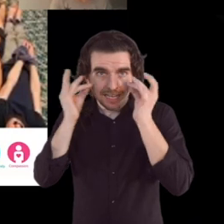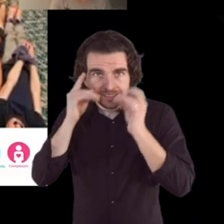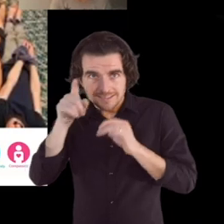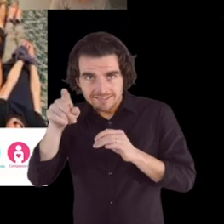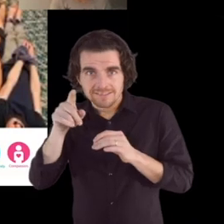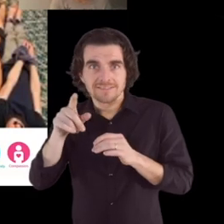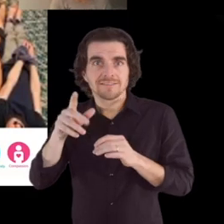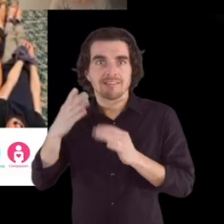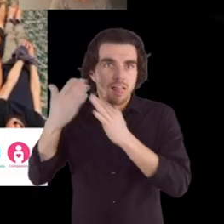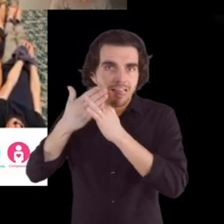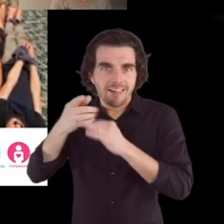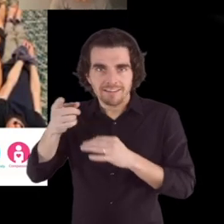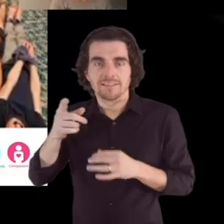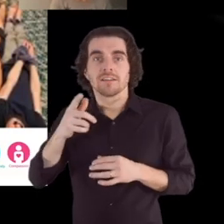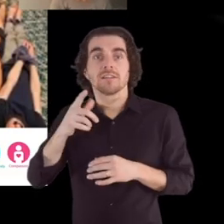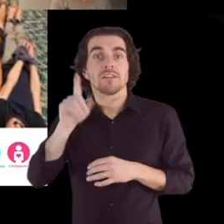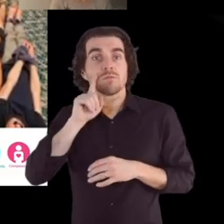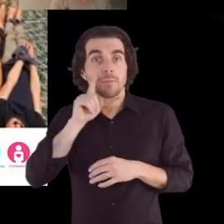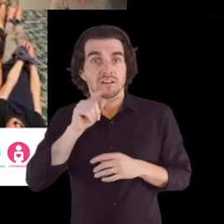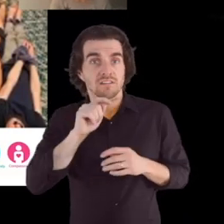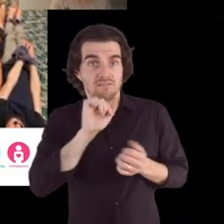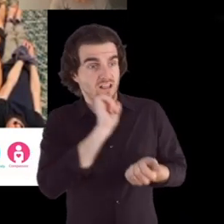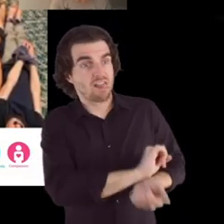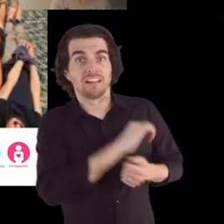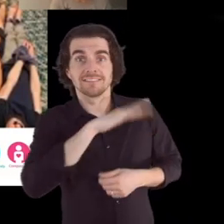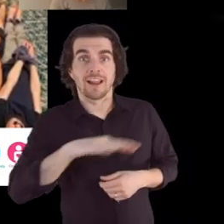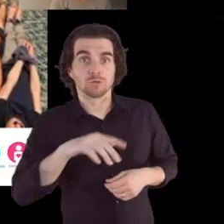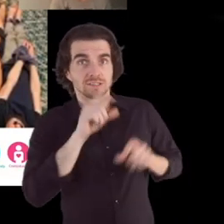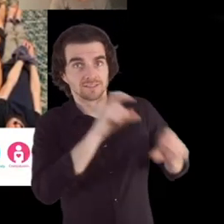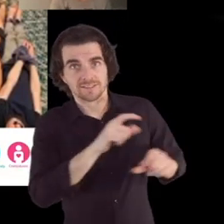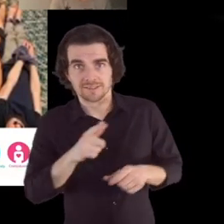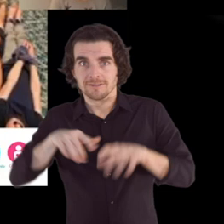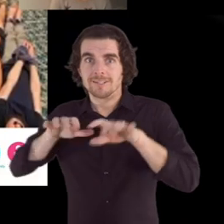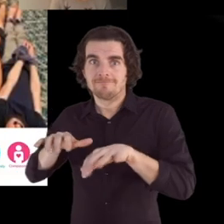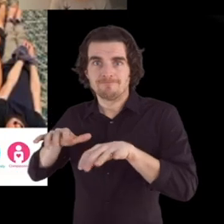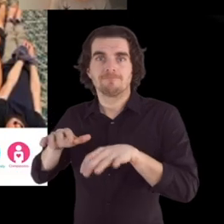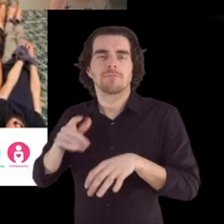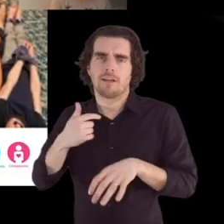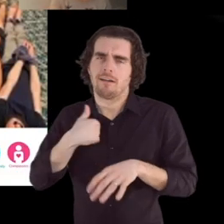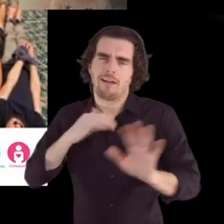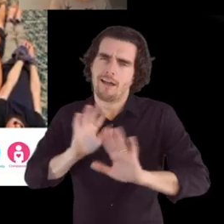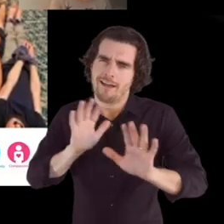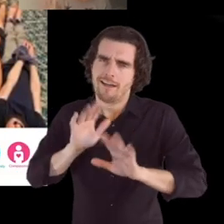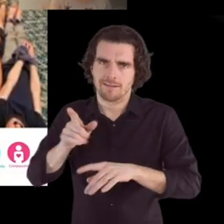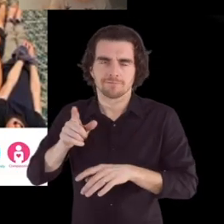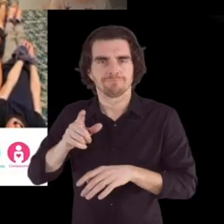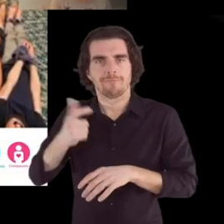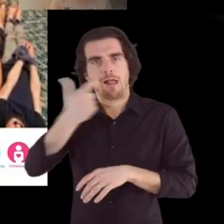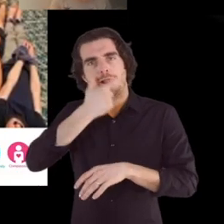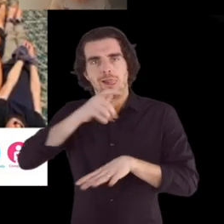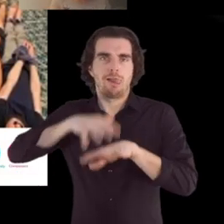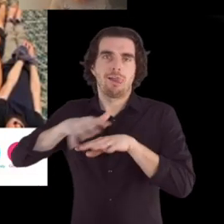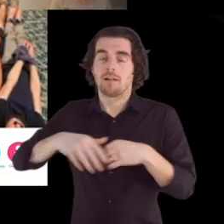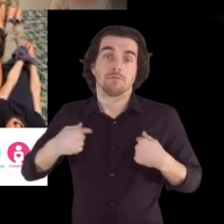with their work. And the woman who has tied her children up and gagged them. I'm not suggesting that we do that. I haven't done